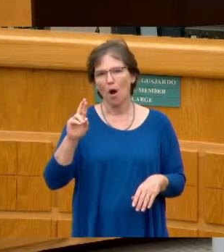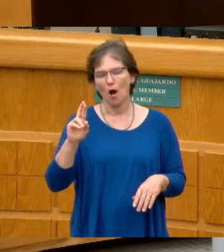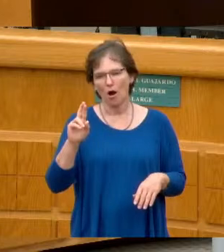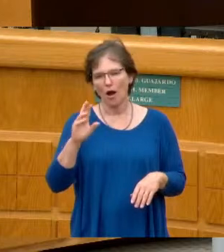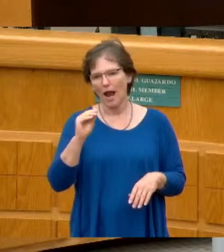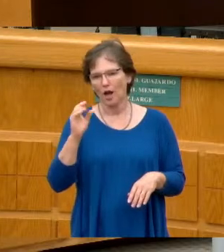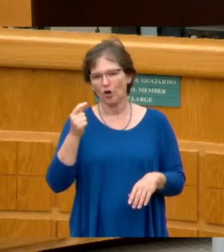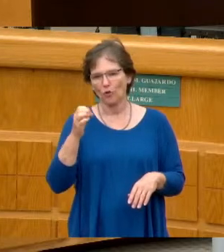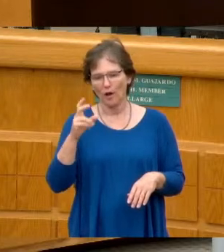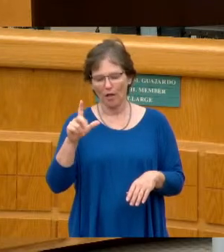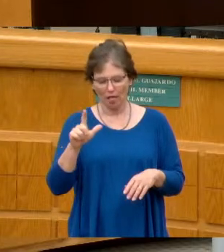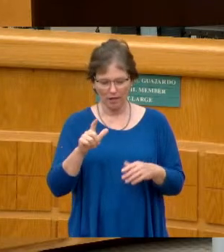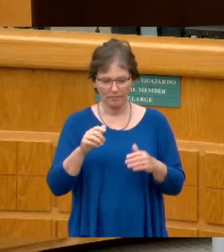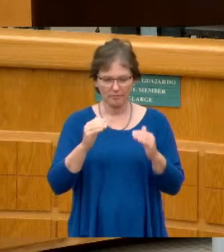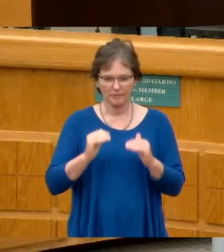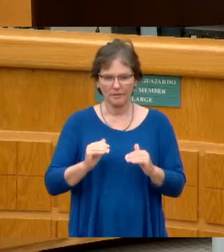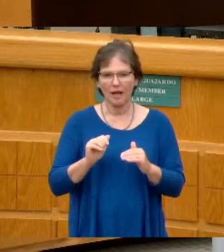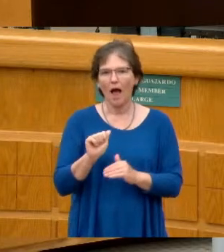Drive,